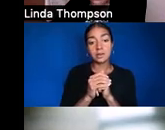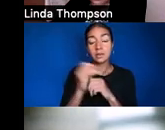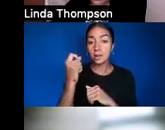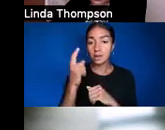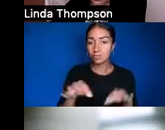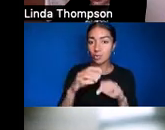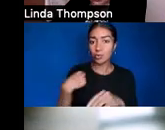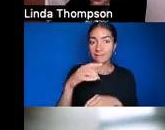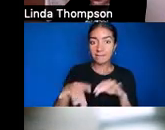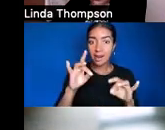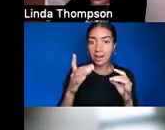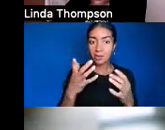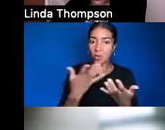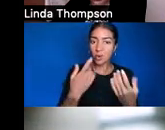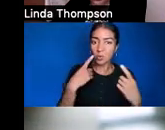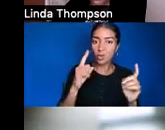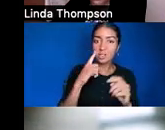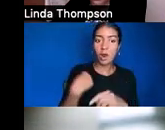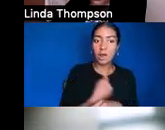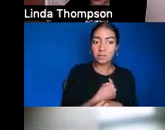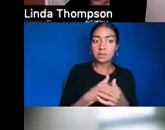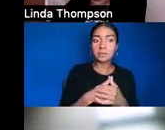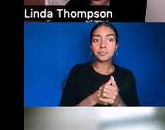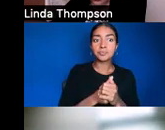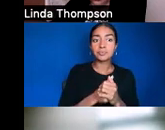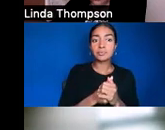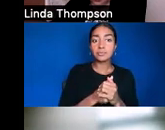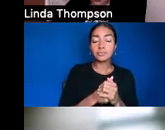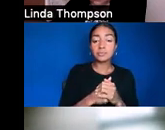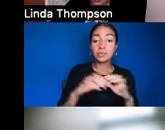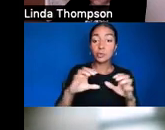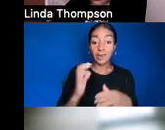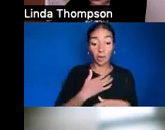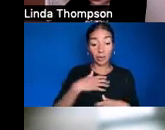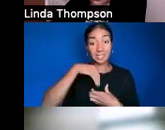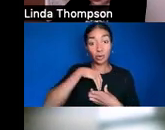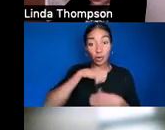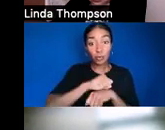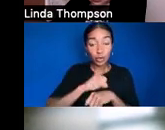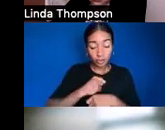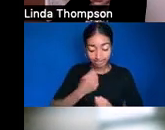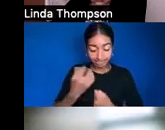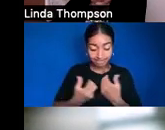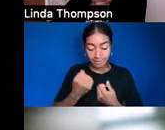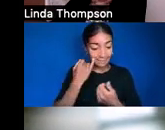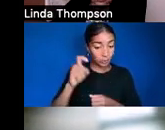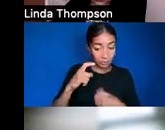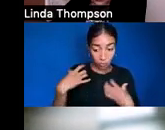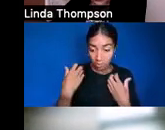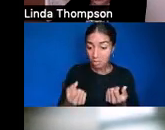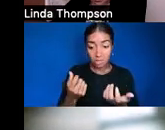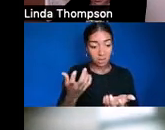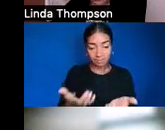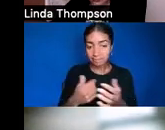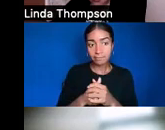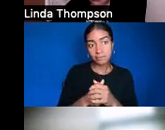us and doing our internal work. If there's healing you need, and